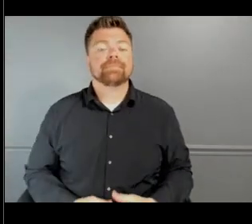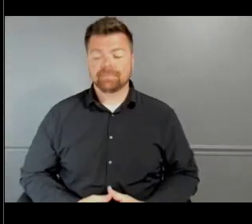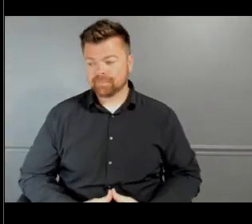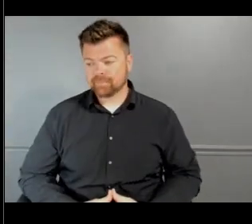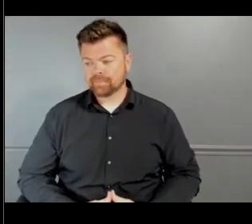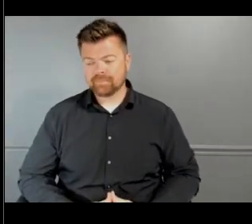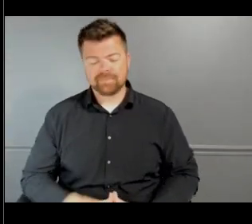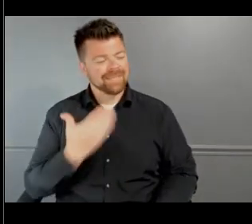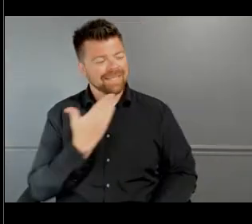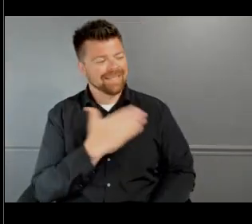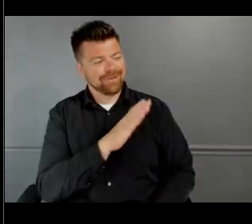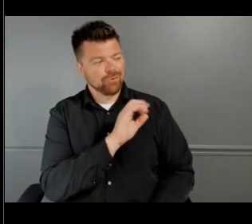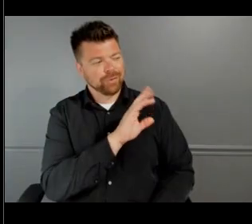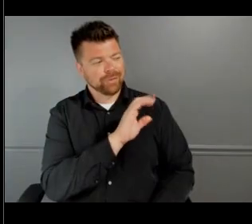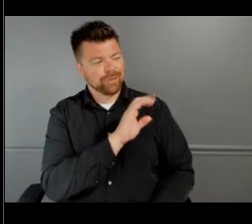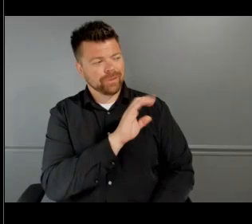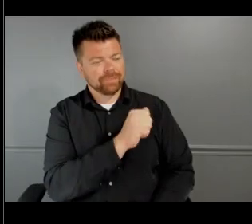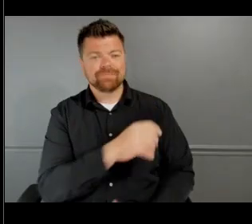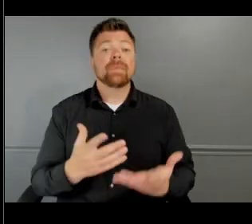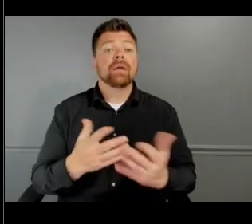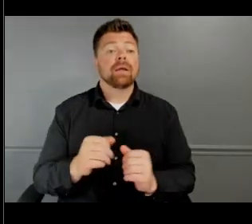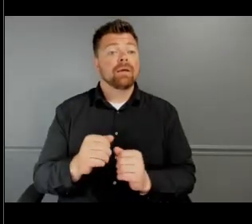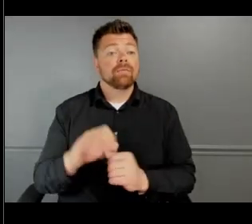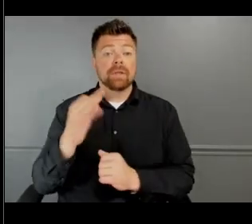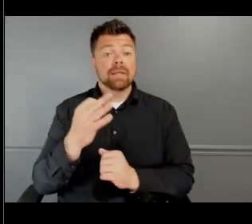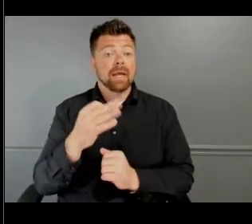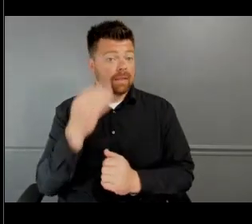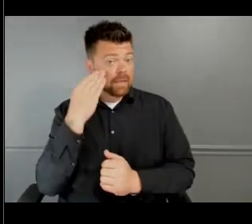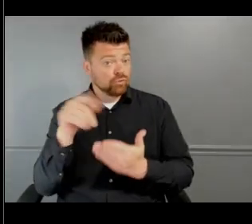Thanks, Crystal. For the ninth knowledge check,